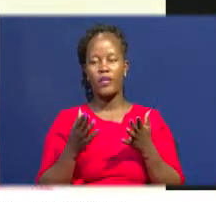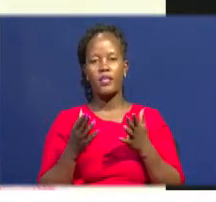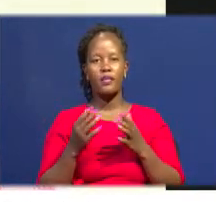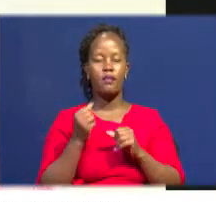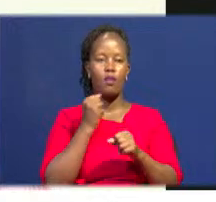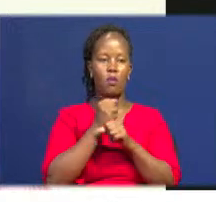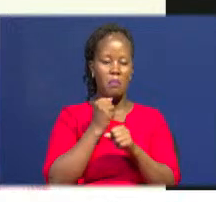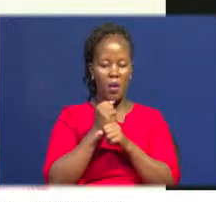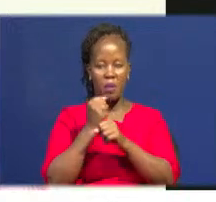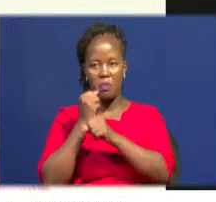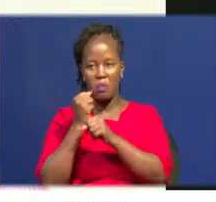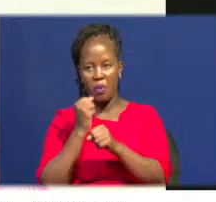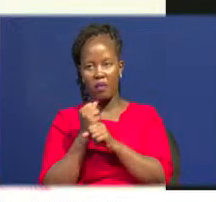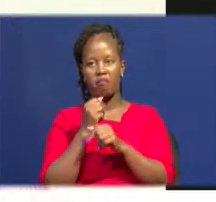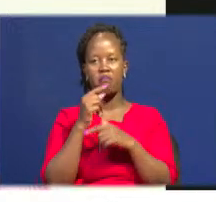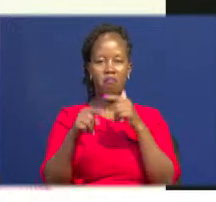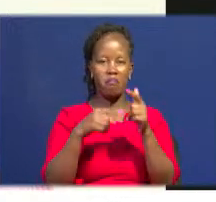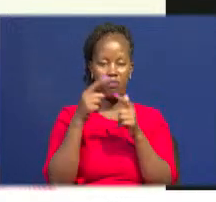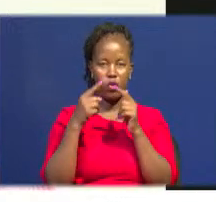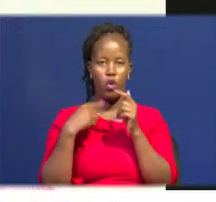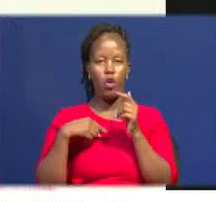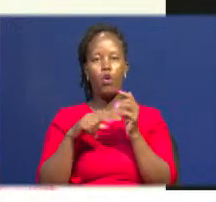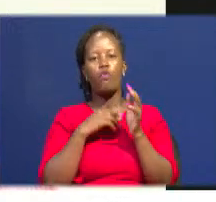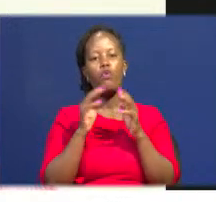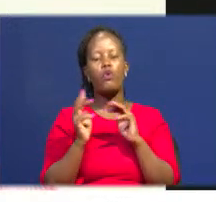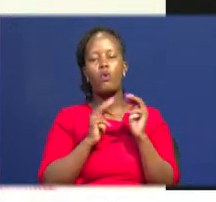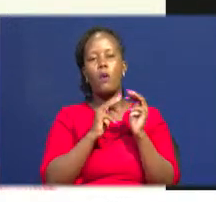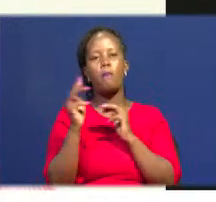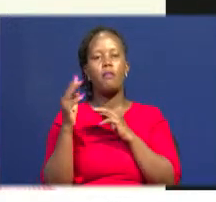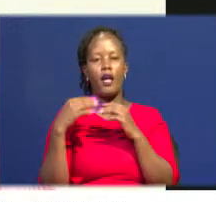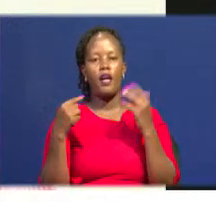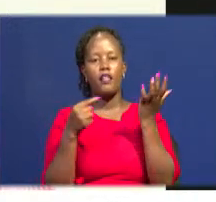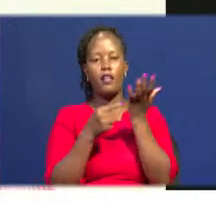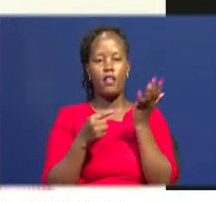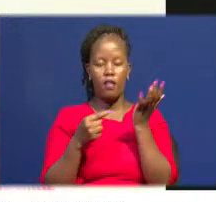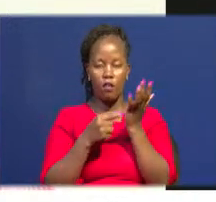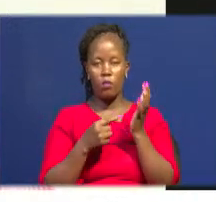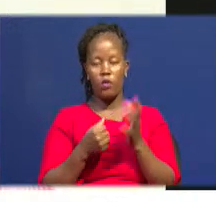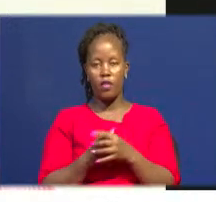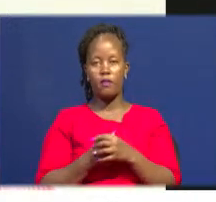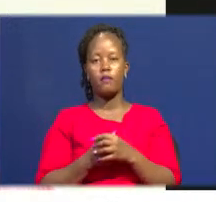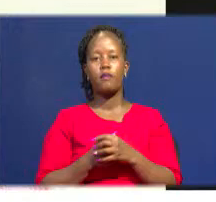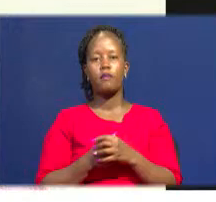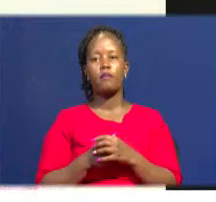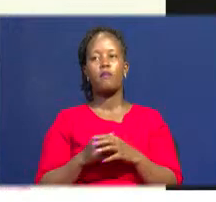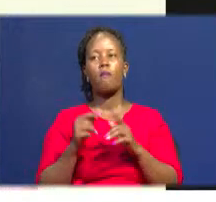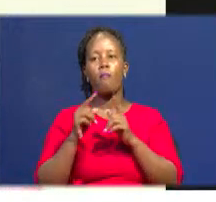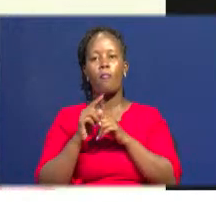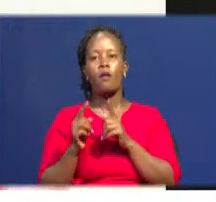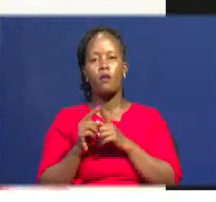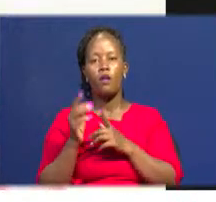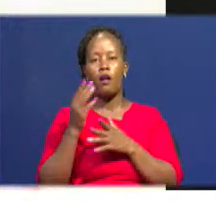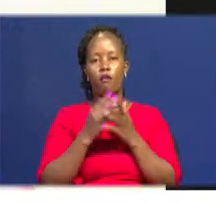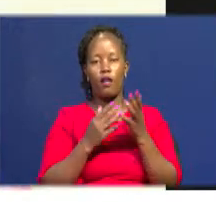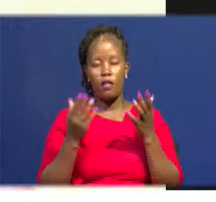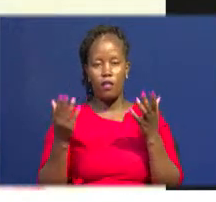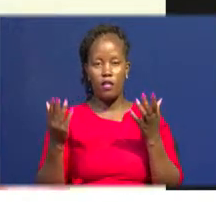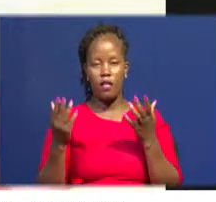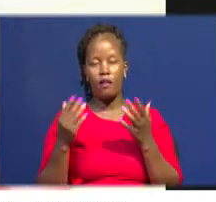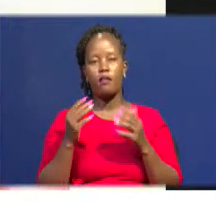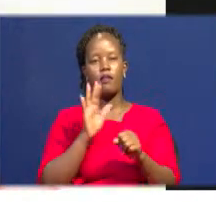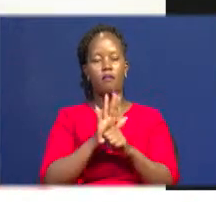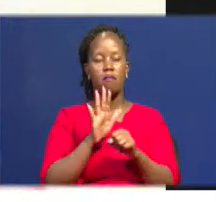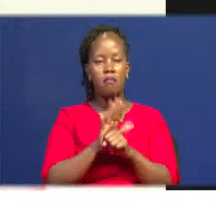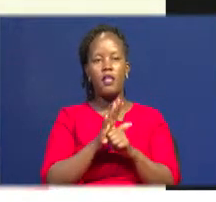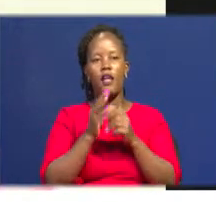by KSS so that we go digital. We are going to keep necessary information concerning